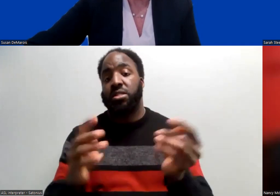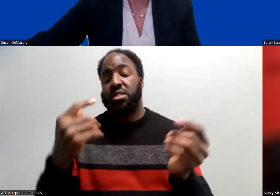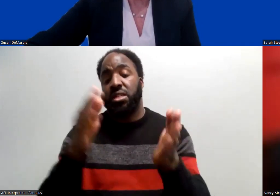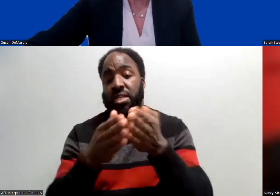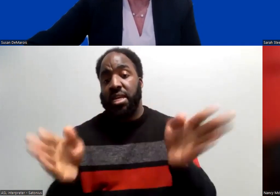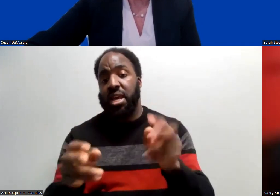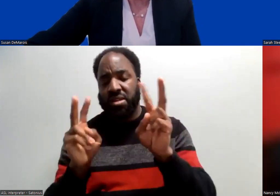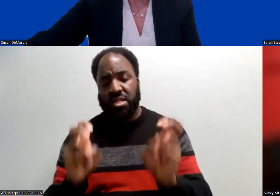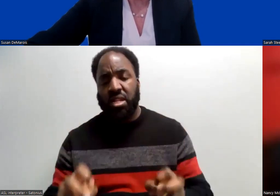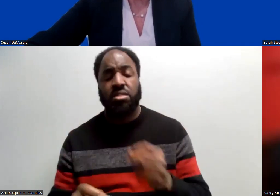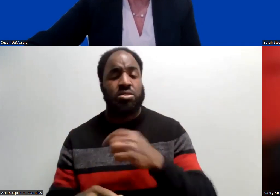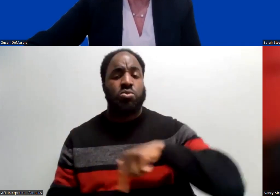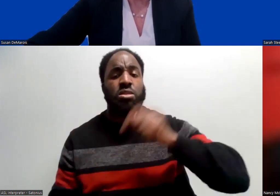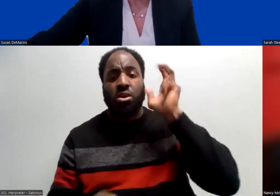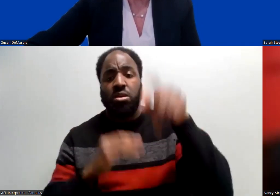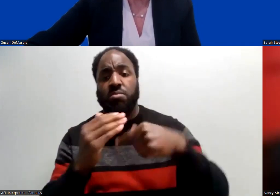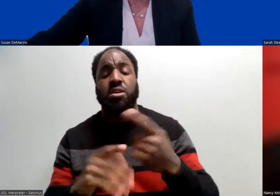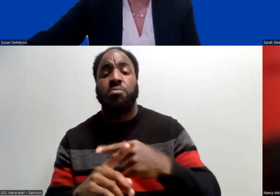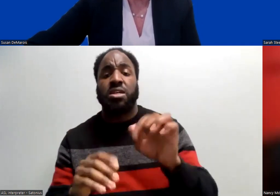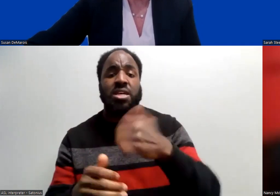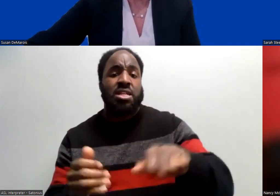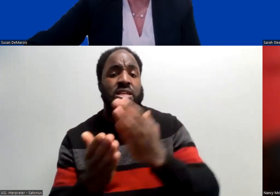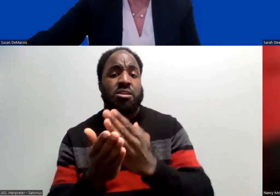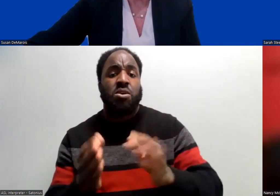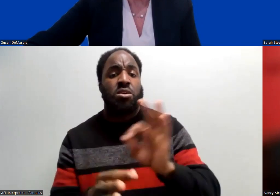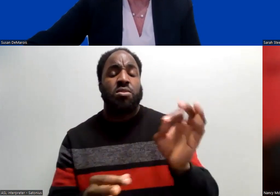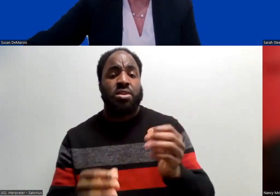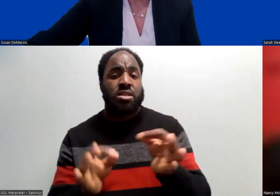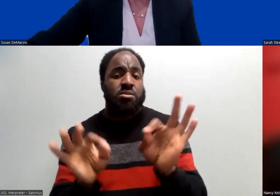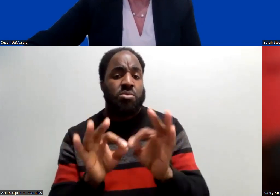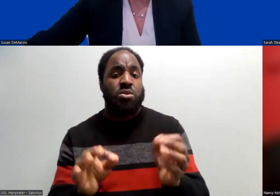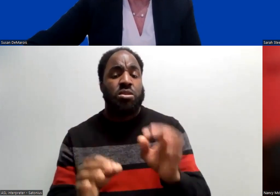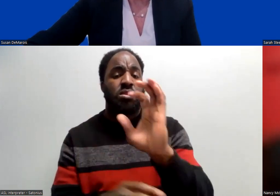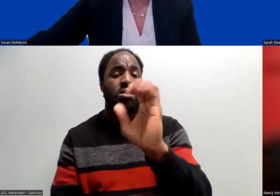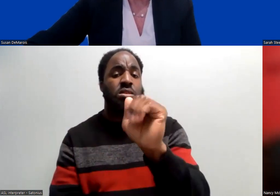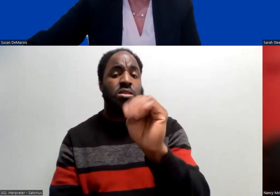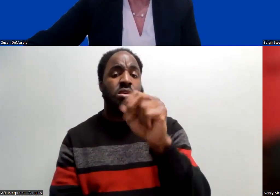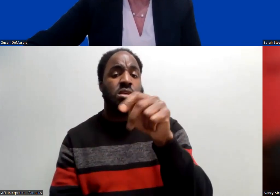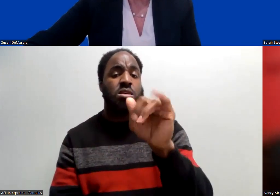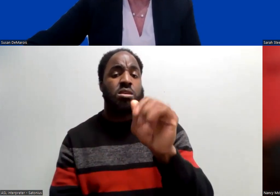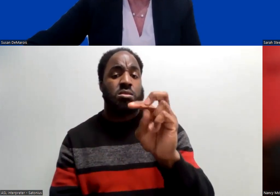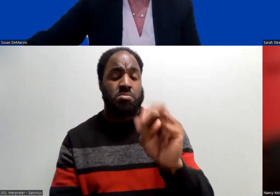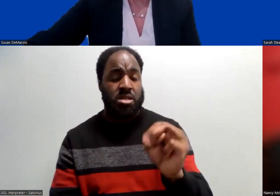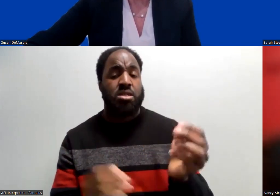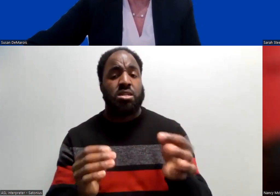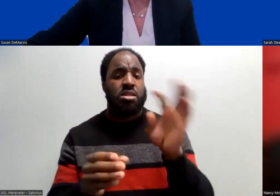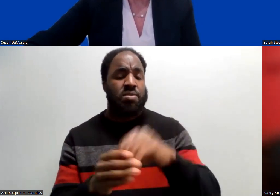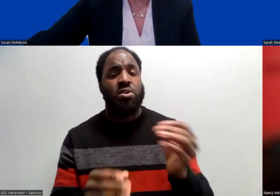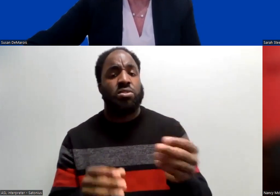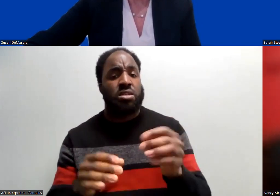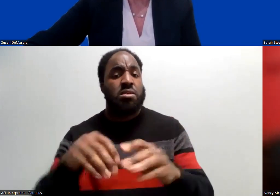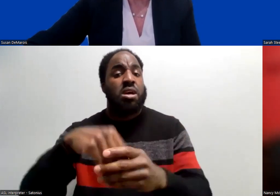we heard about. But any part of a significant campaign involves outreach and education